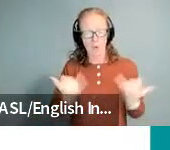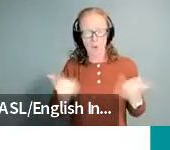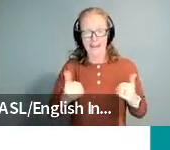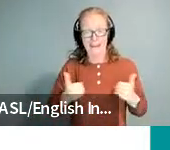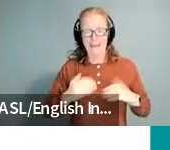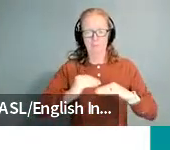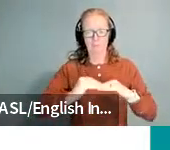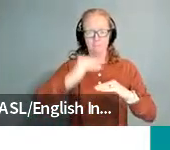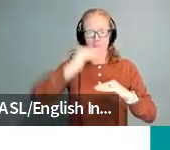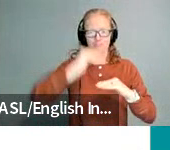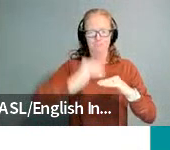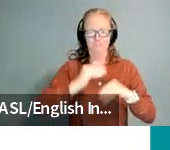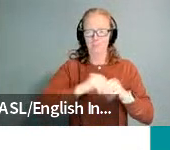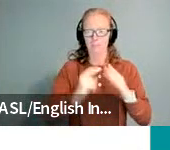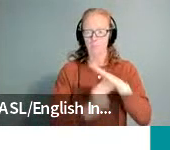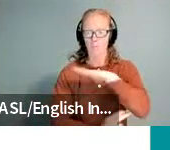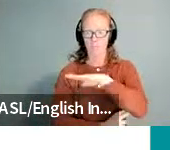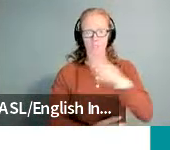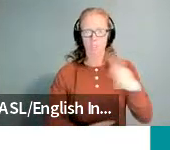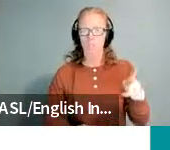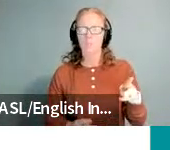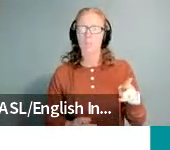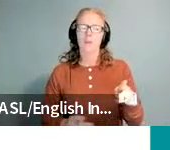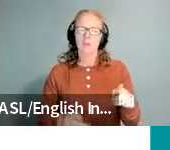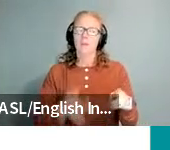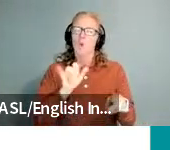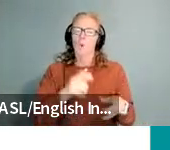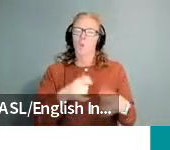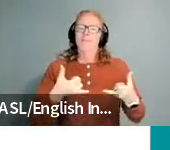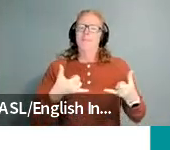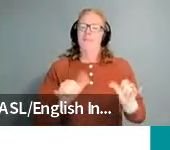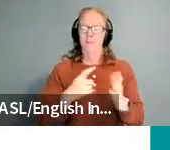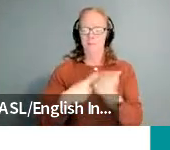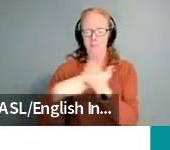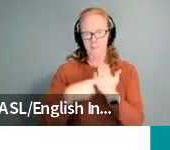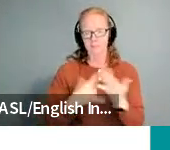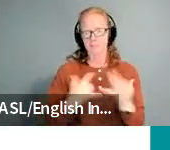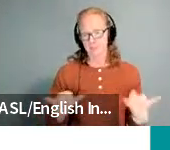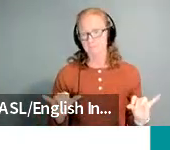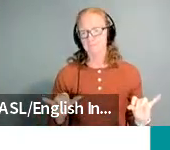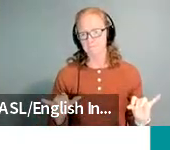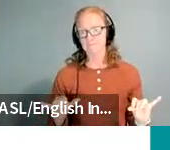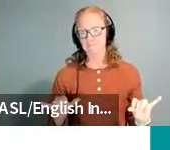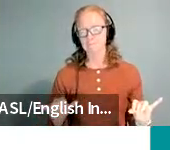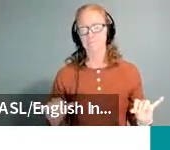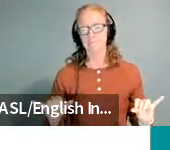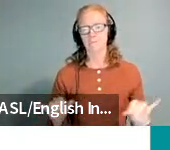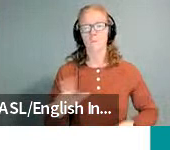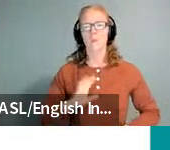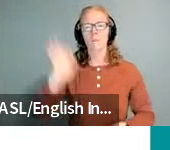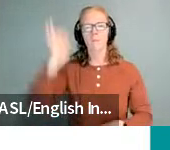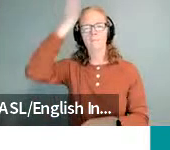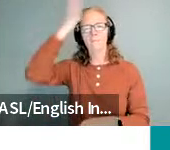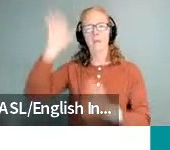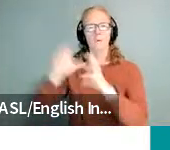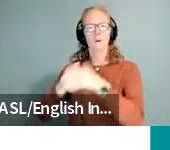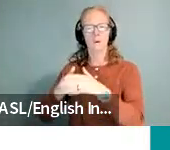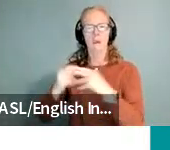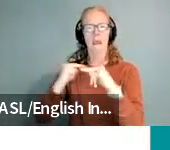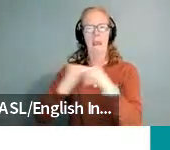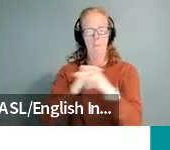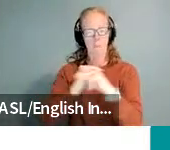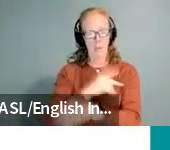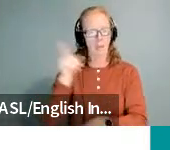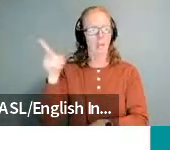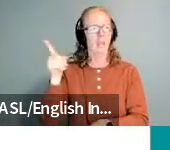that conversation is continuing to go on. As a matter of fact, our federal partners, Federal Highway